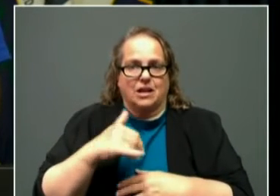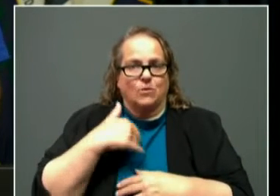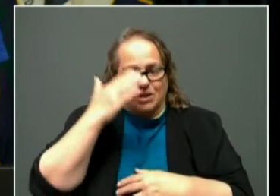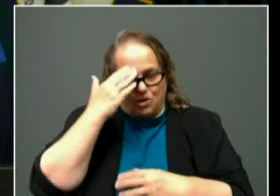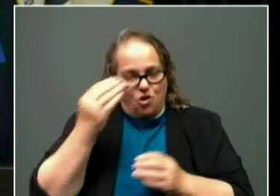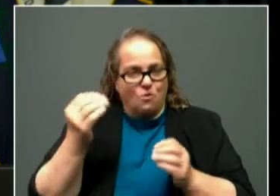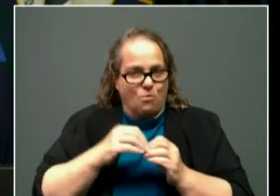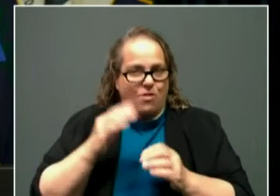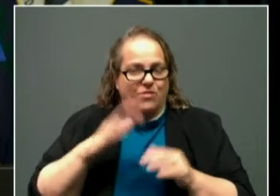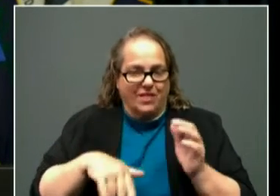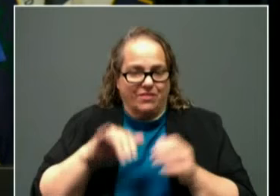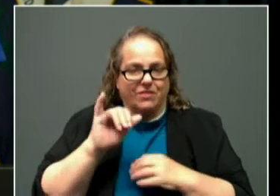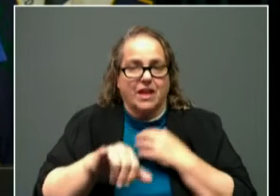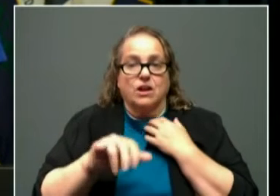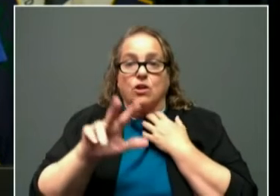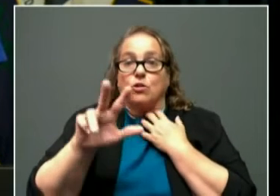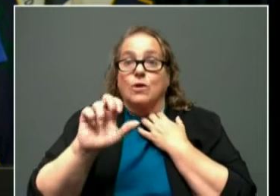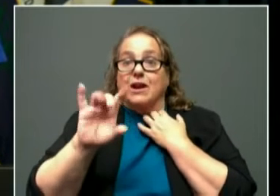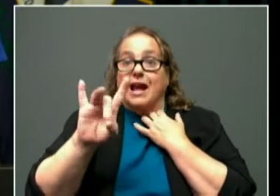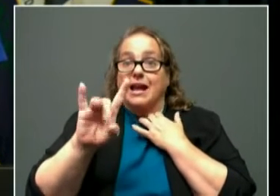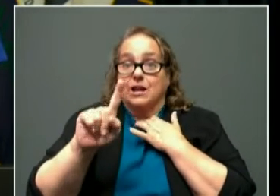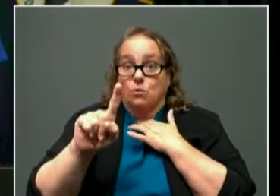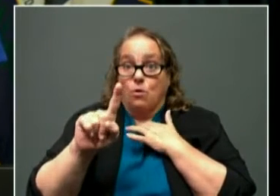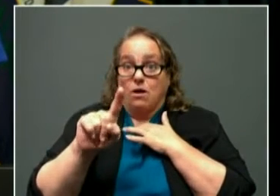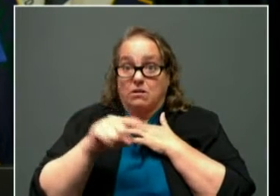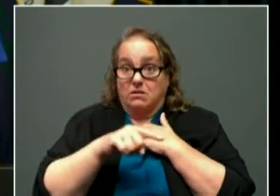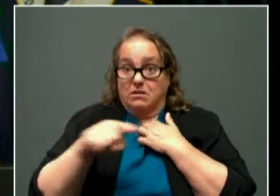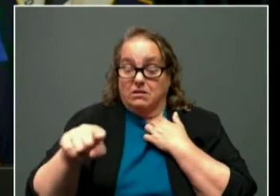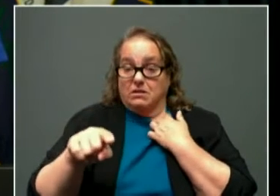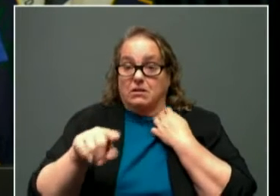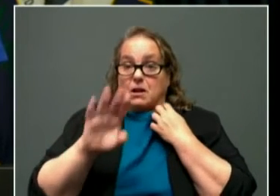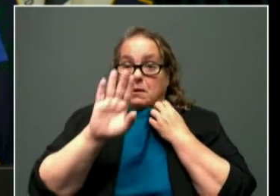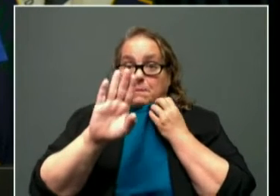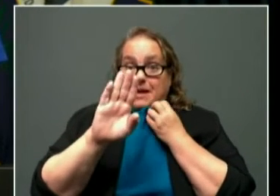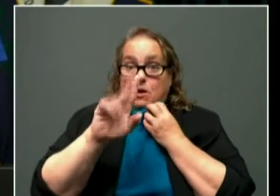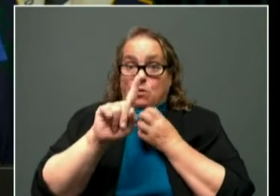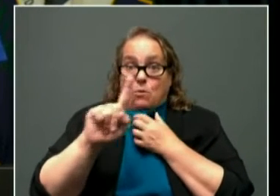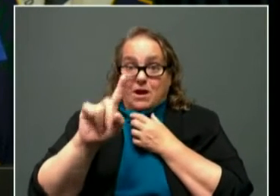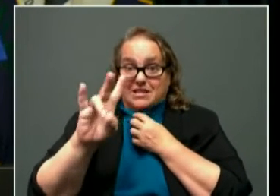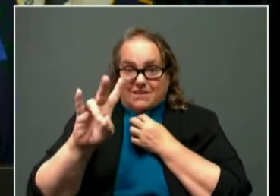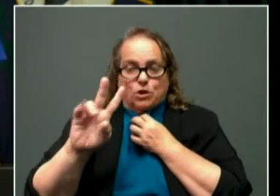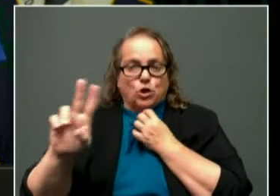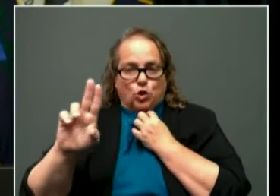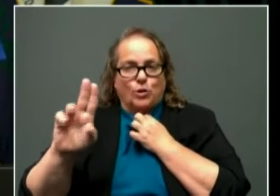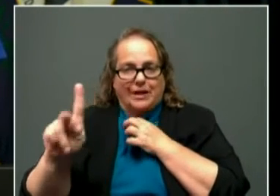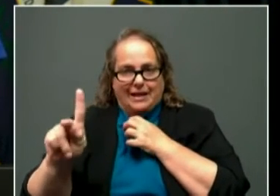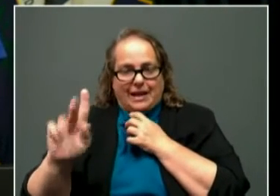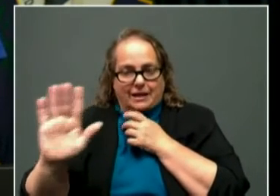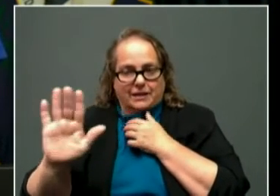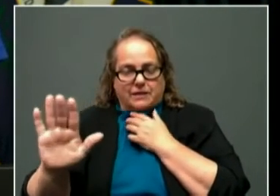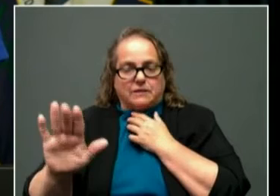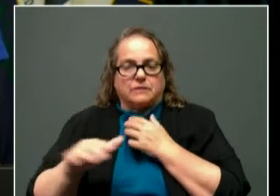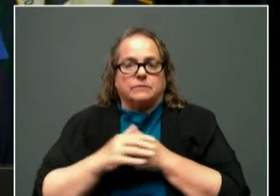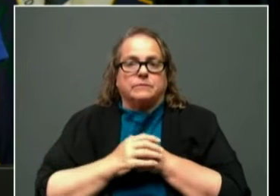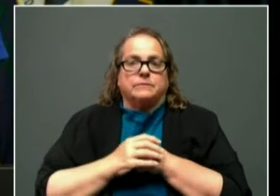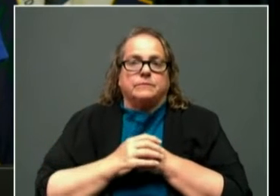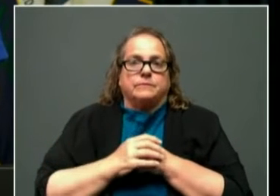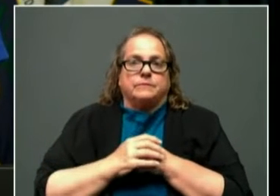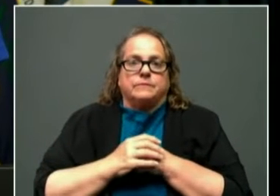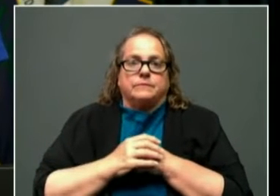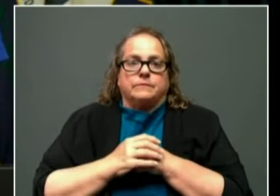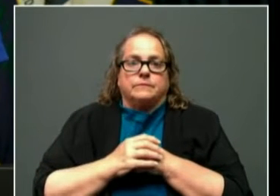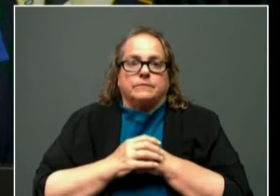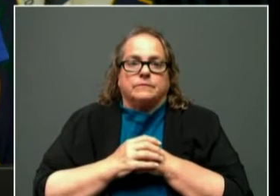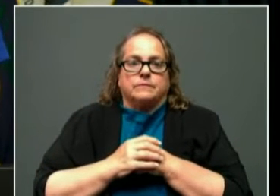that. 381 of them are the B117, the UK variant, by far the